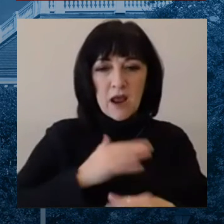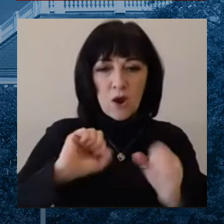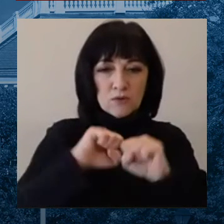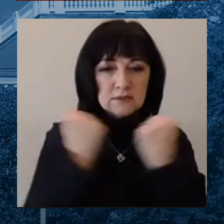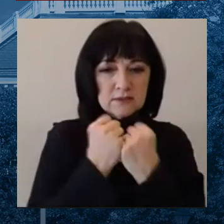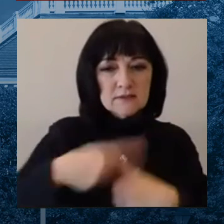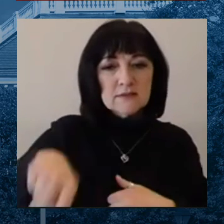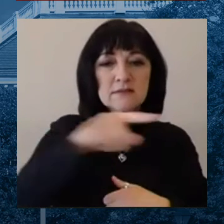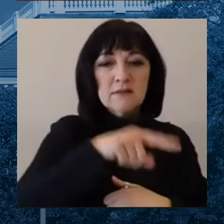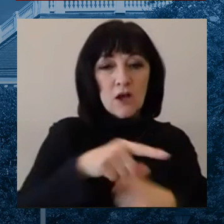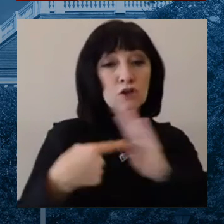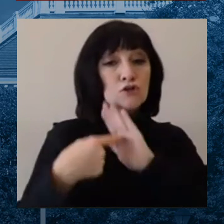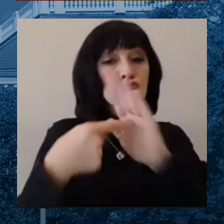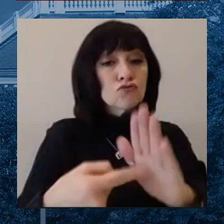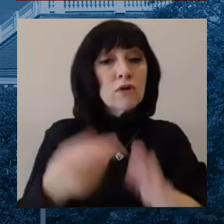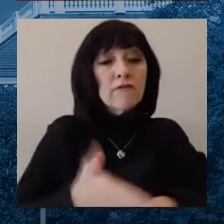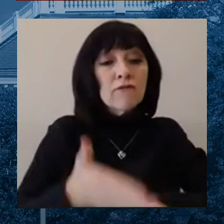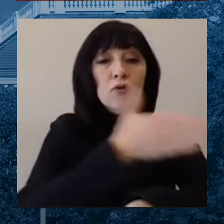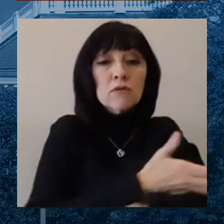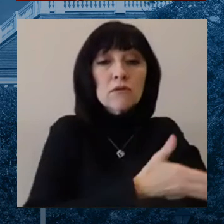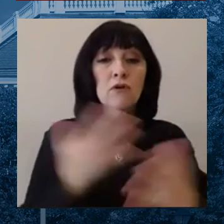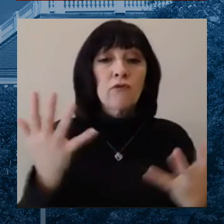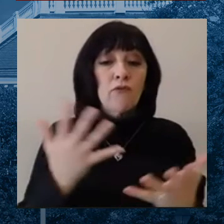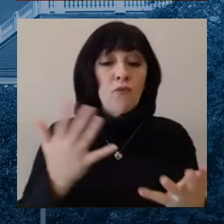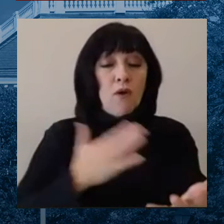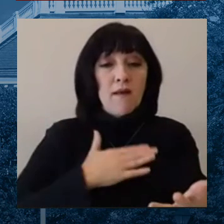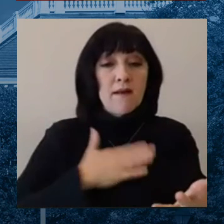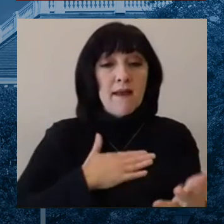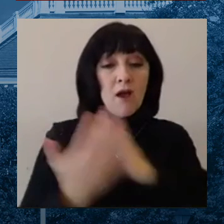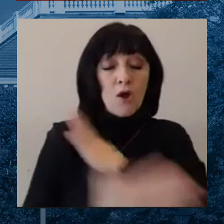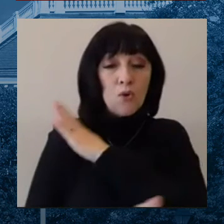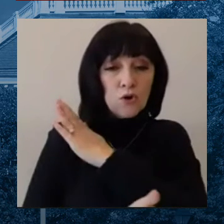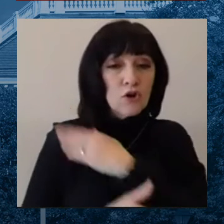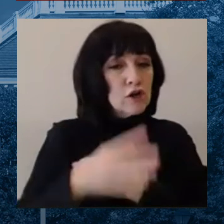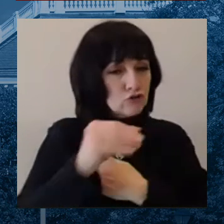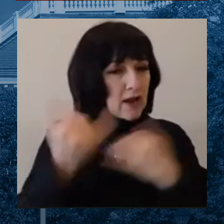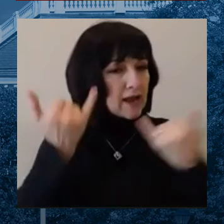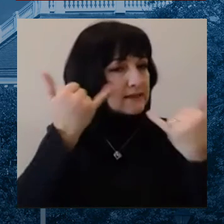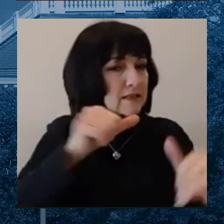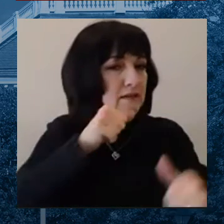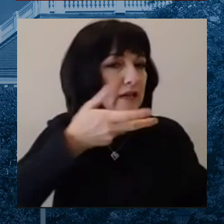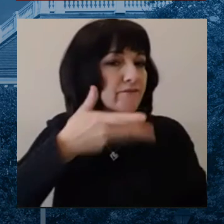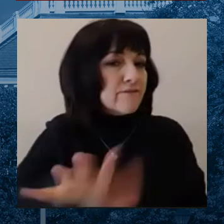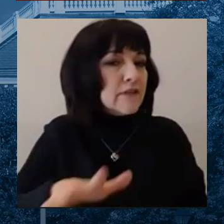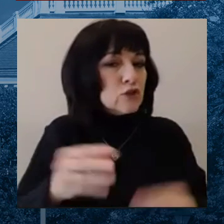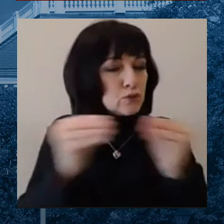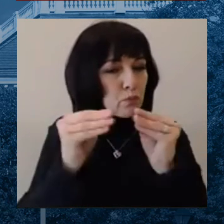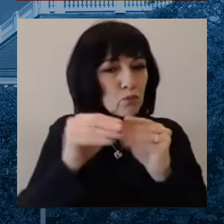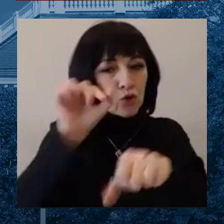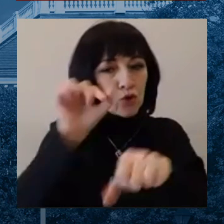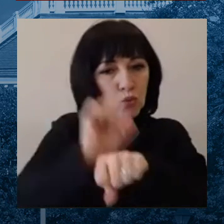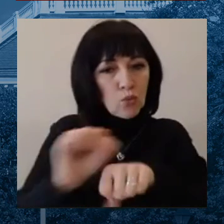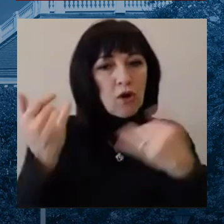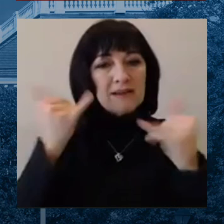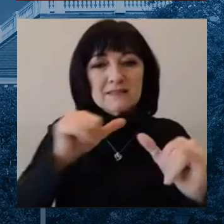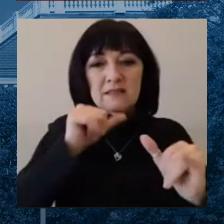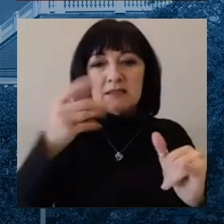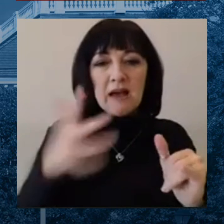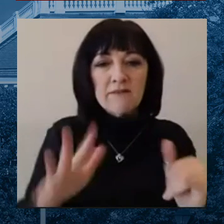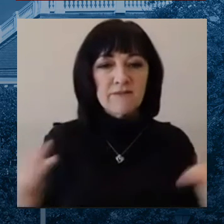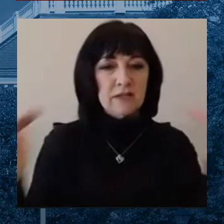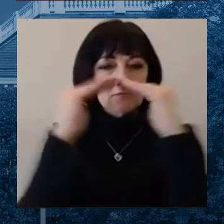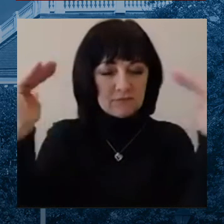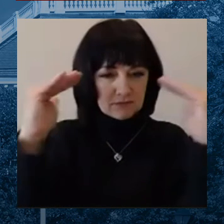progress our country has made, and acknowledge the work we have yet to do. And whereas we encourage Delawareans to learn